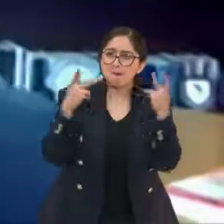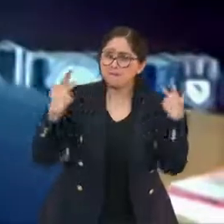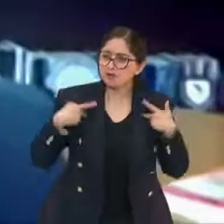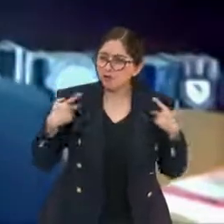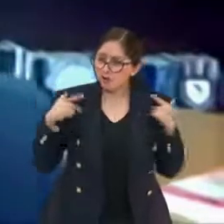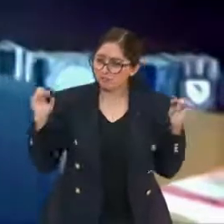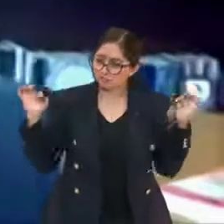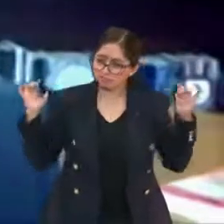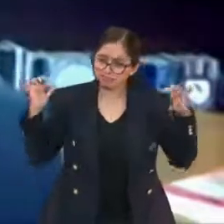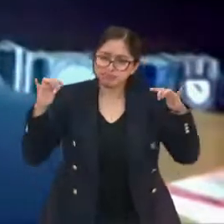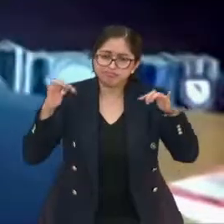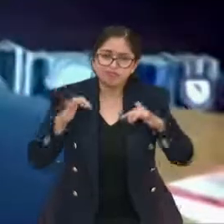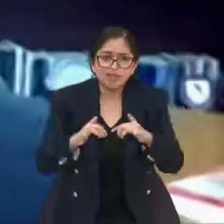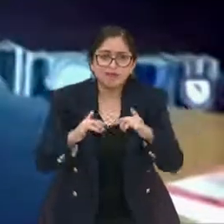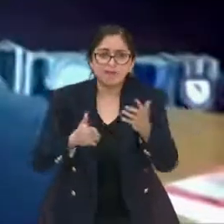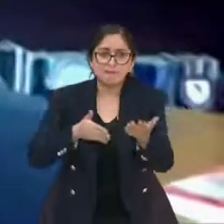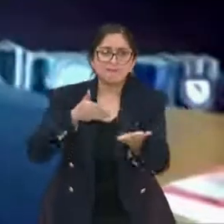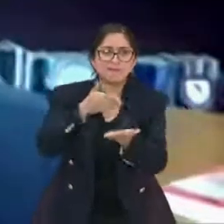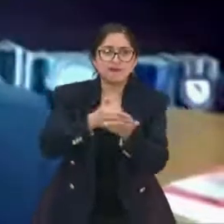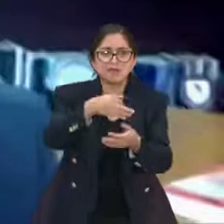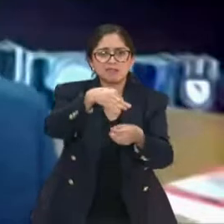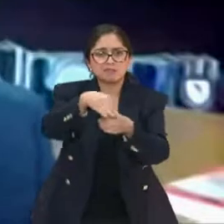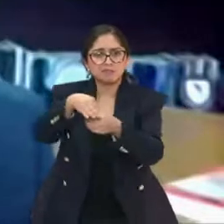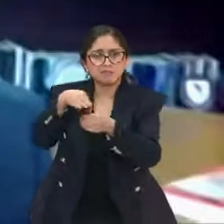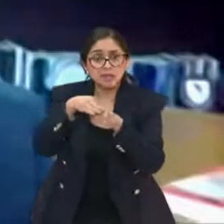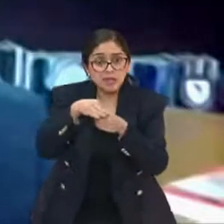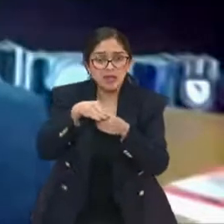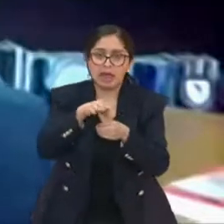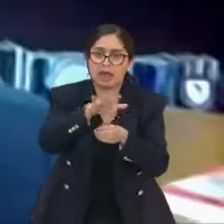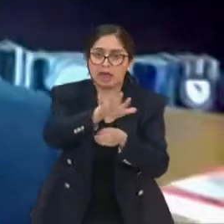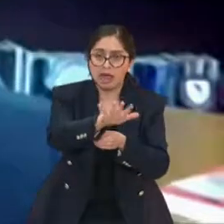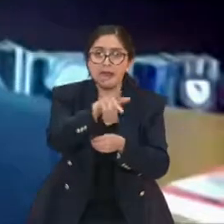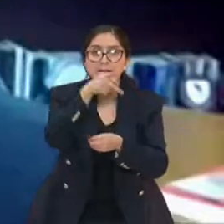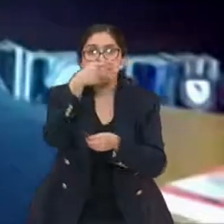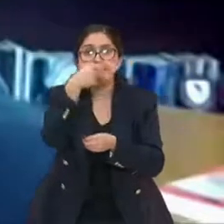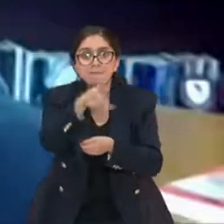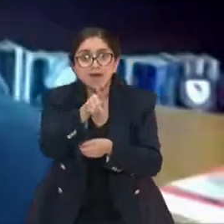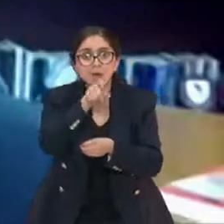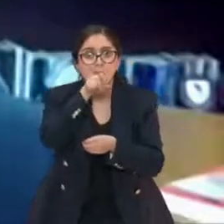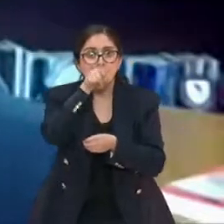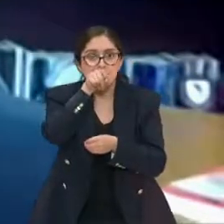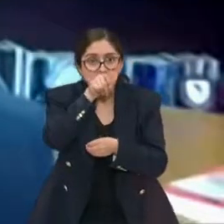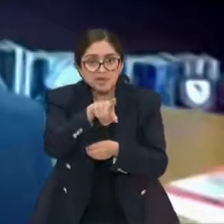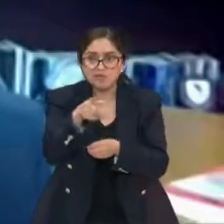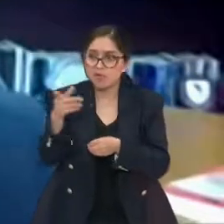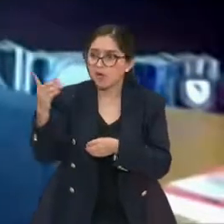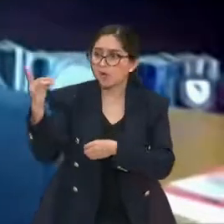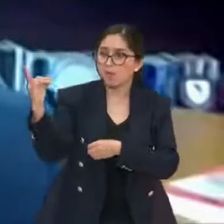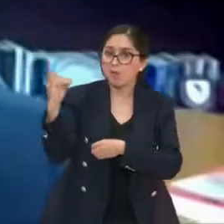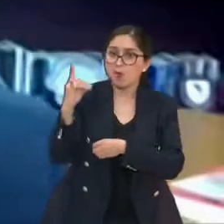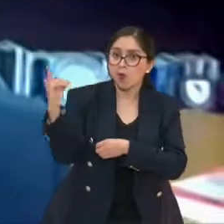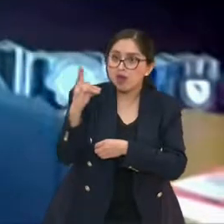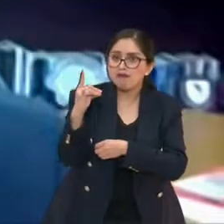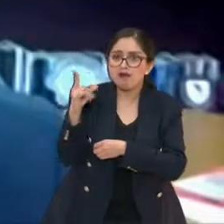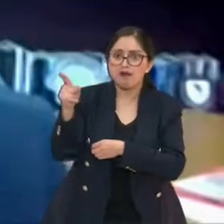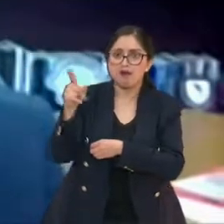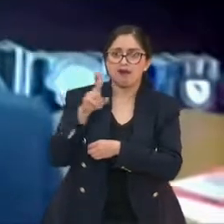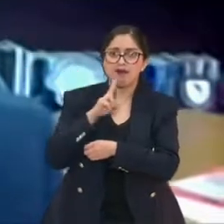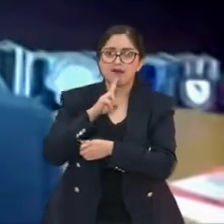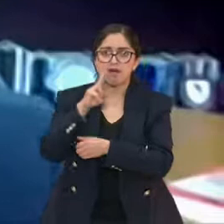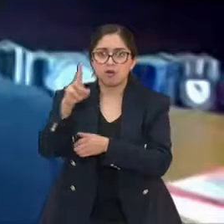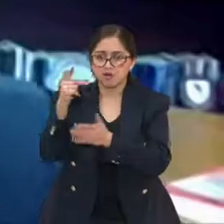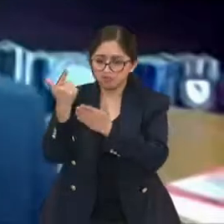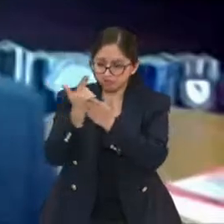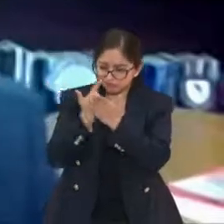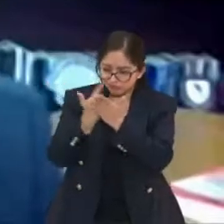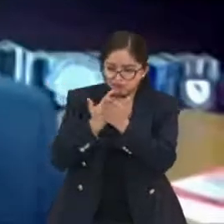to mobilize millions of voters throughout the country and to provide the suitable conditions in order to have the same results